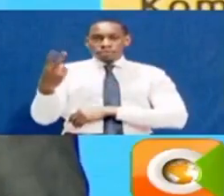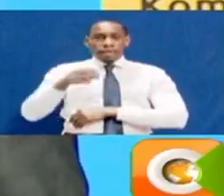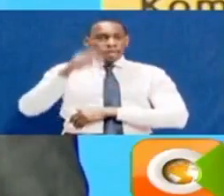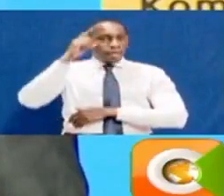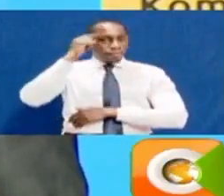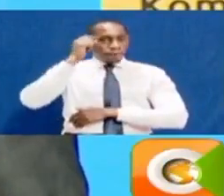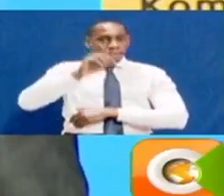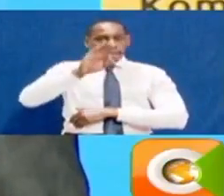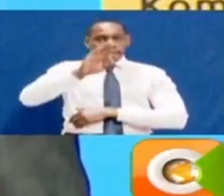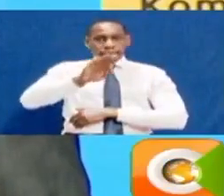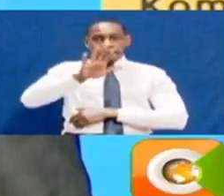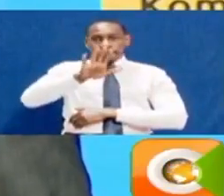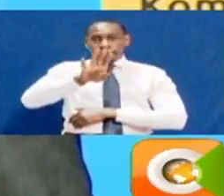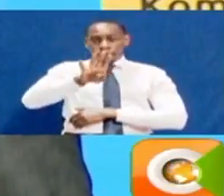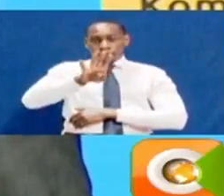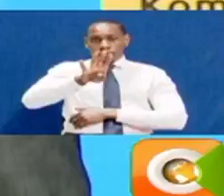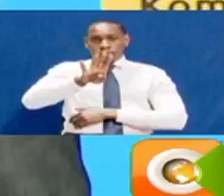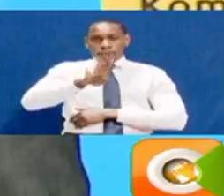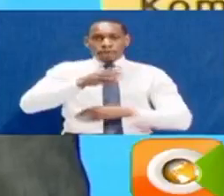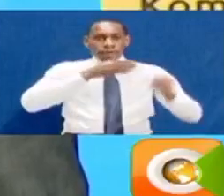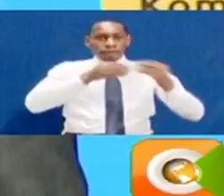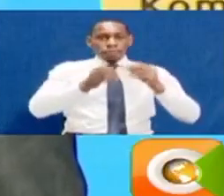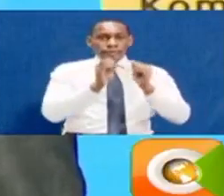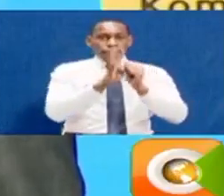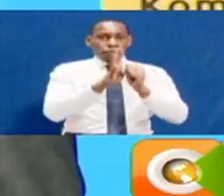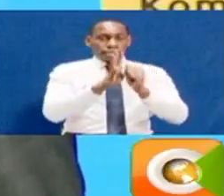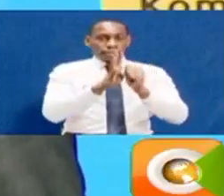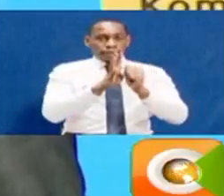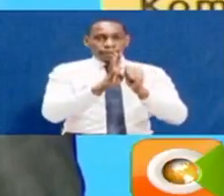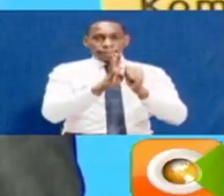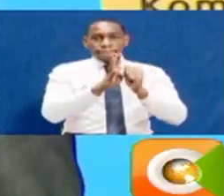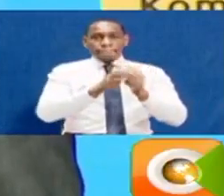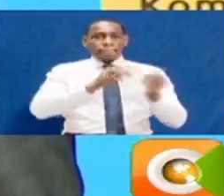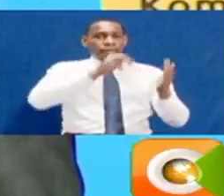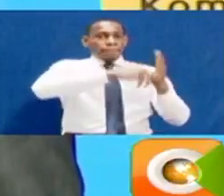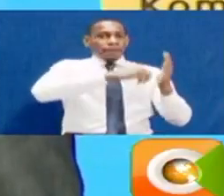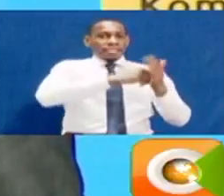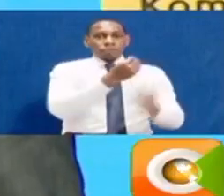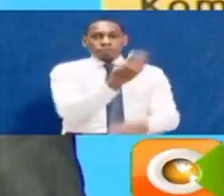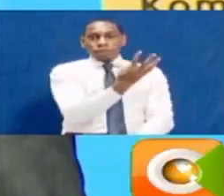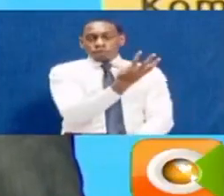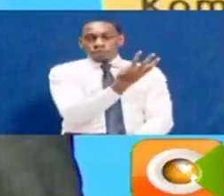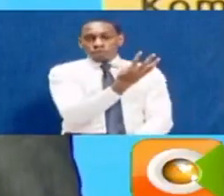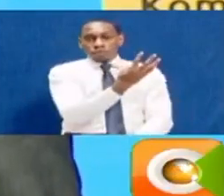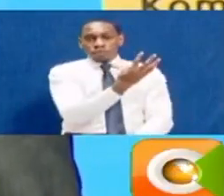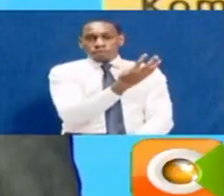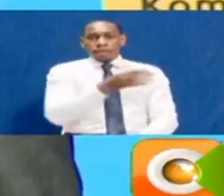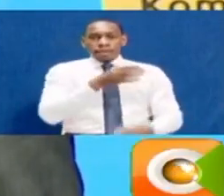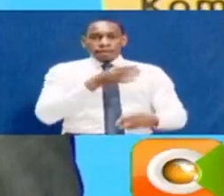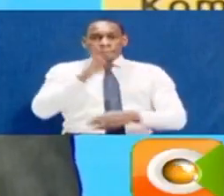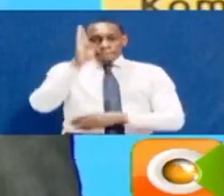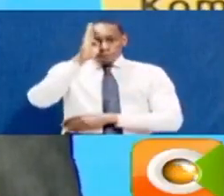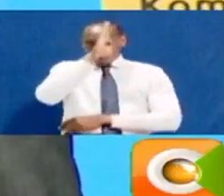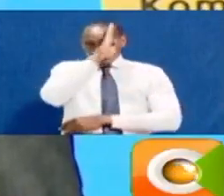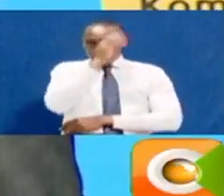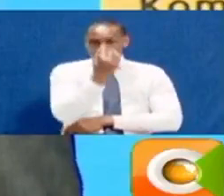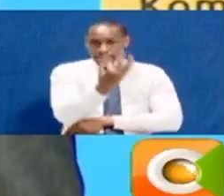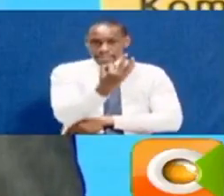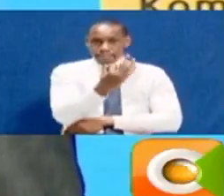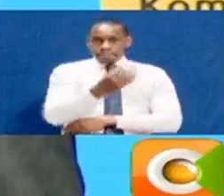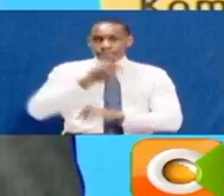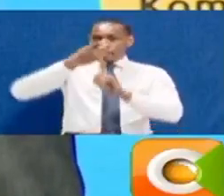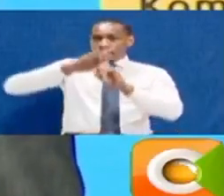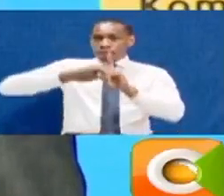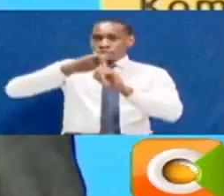Mombasa 34, Busia 14, Machakos 4, Bungoma 3, Kwale